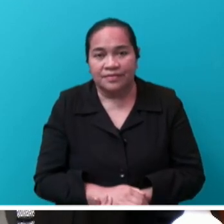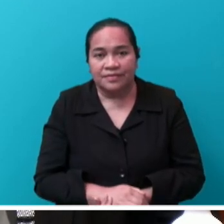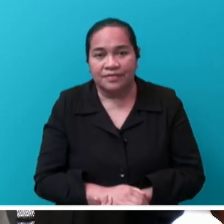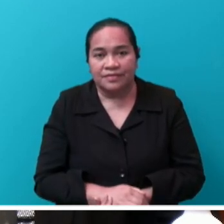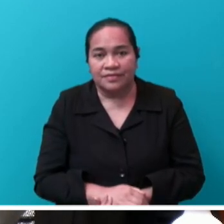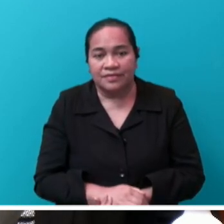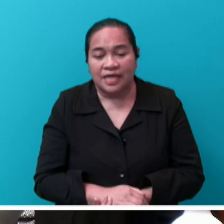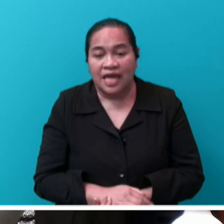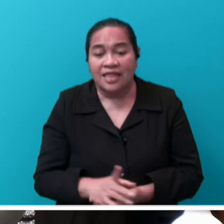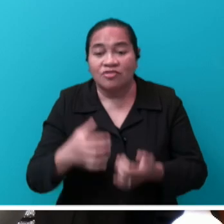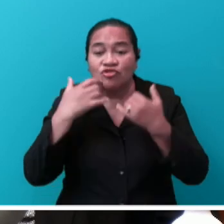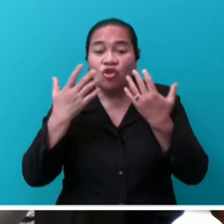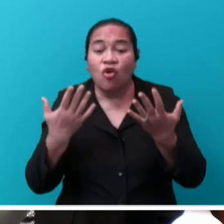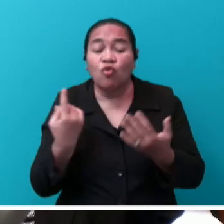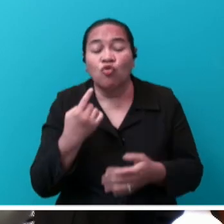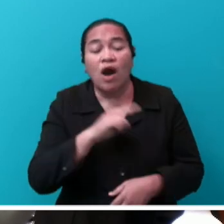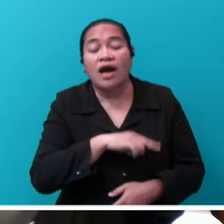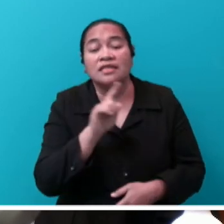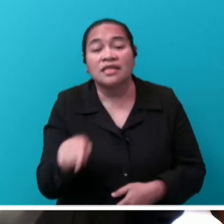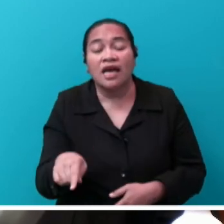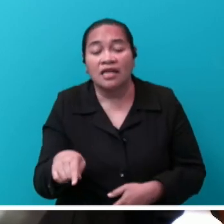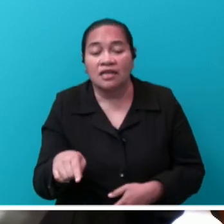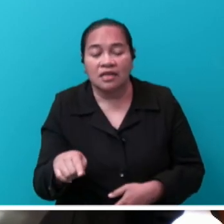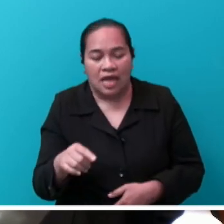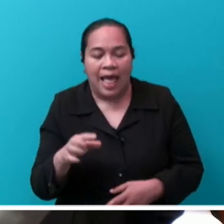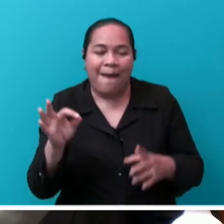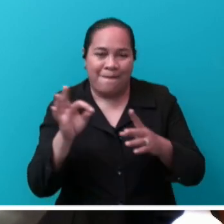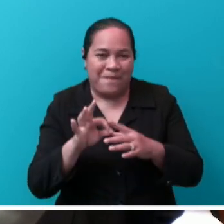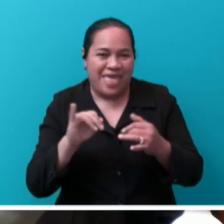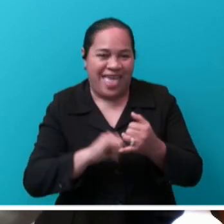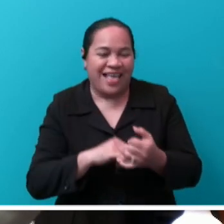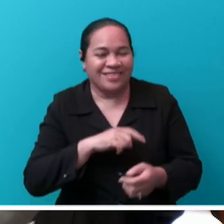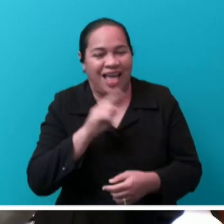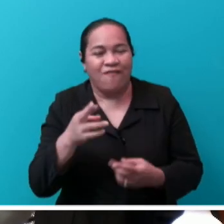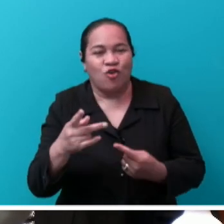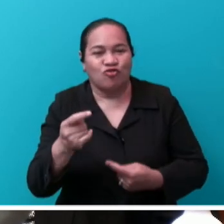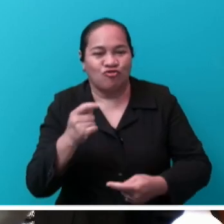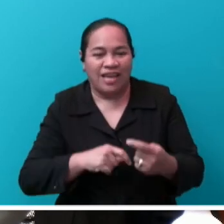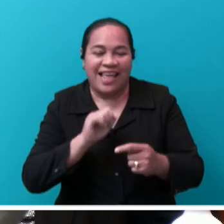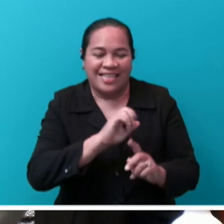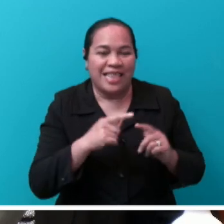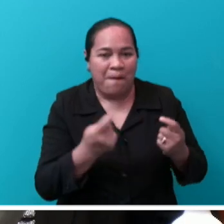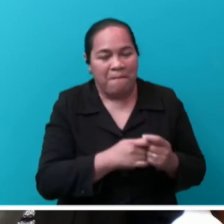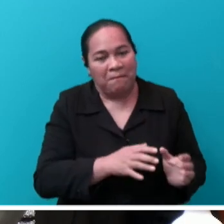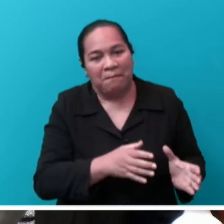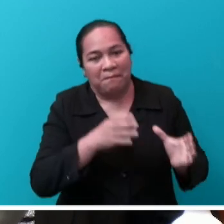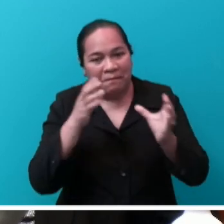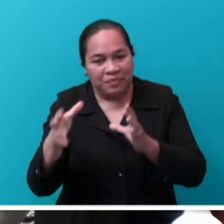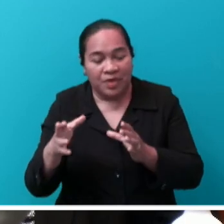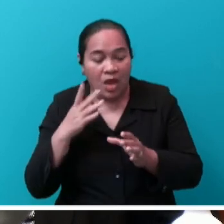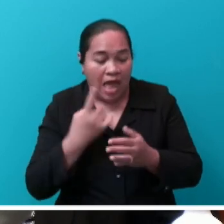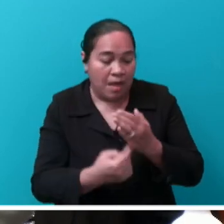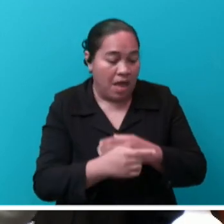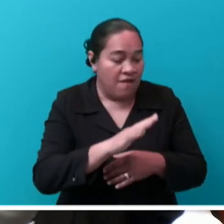the exhibition was attended by the Permanent Secretary for Trade and his team, and it took place from the 5th